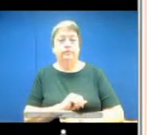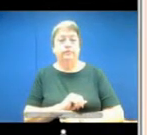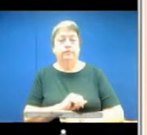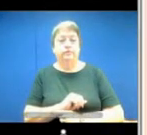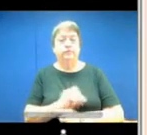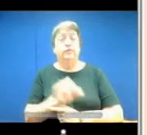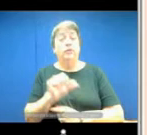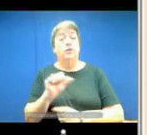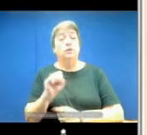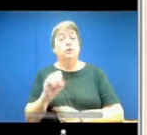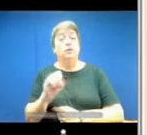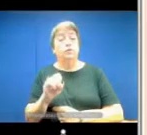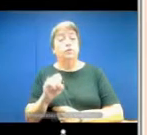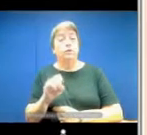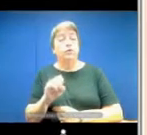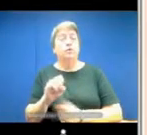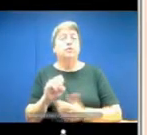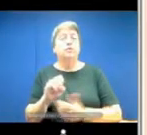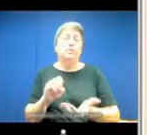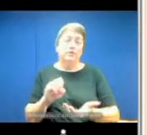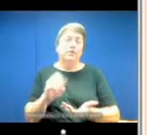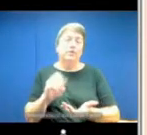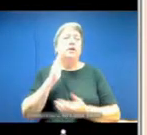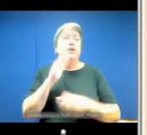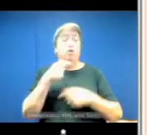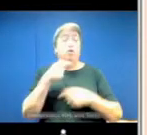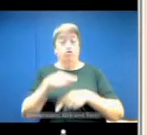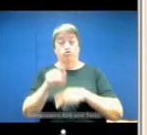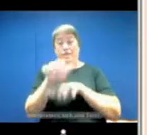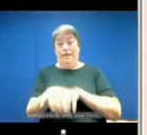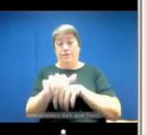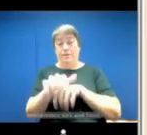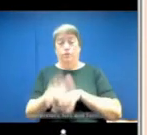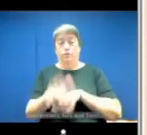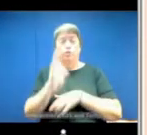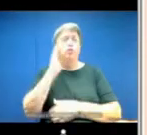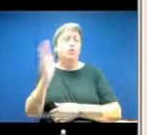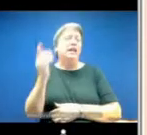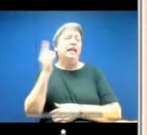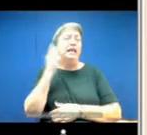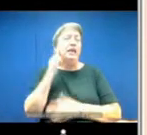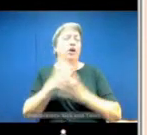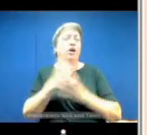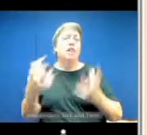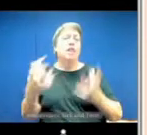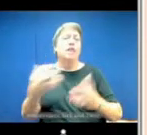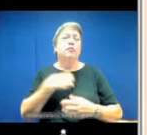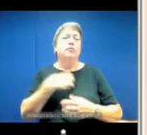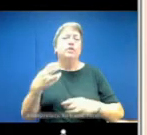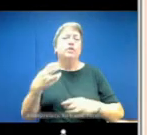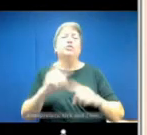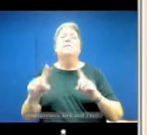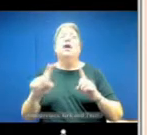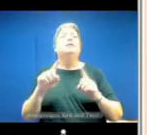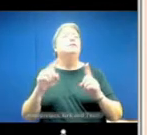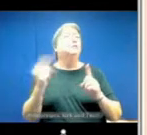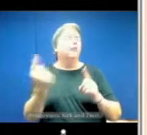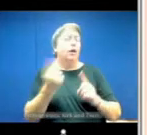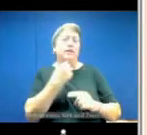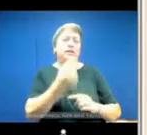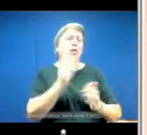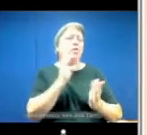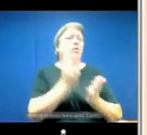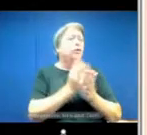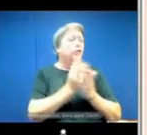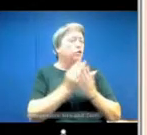So you'll hear a lot of objections, but the witness is always instructed to go ahead and answer the question unless instructed by counsel not